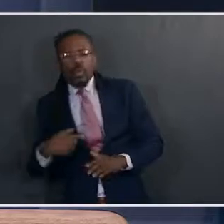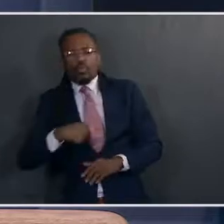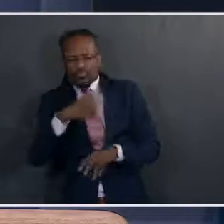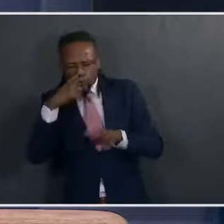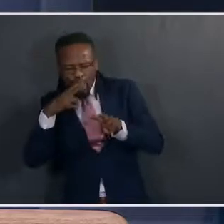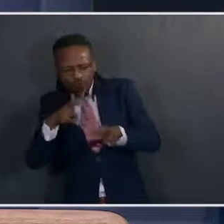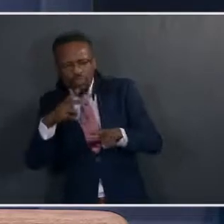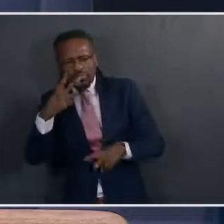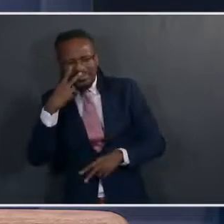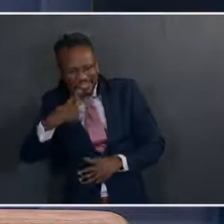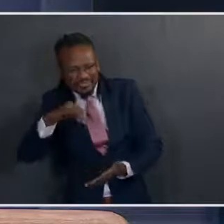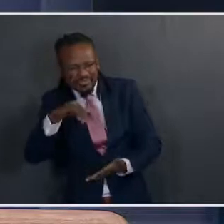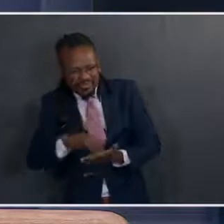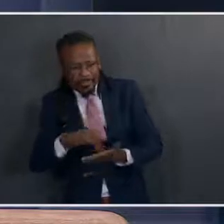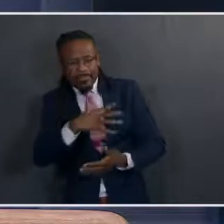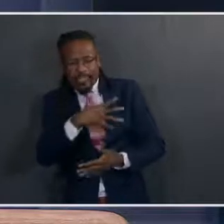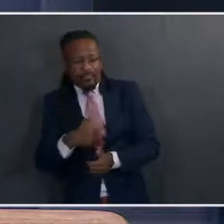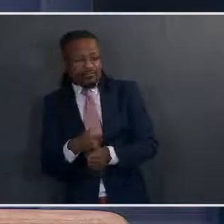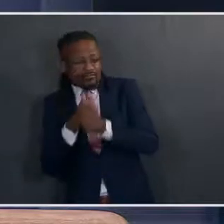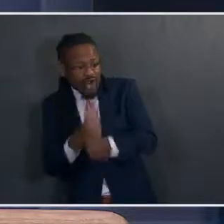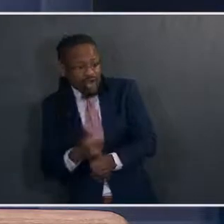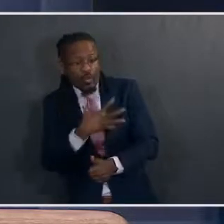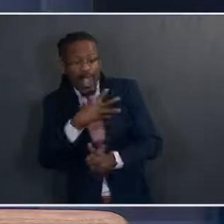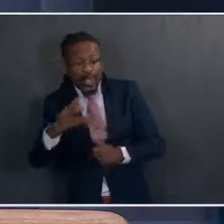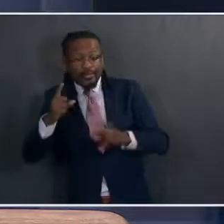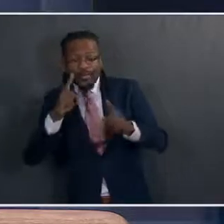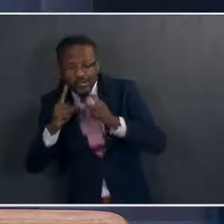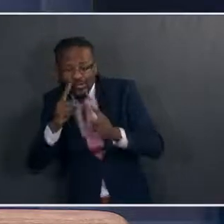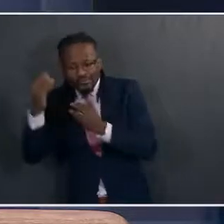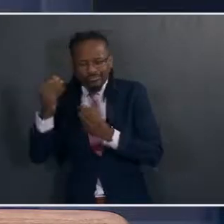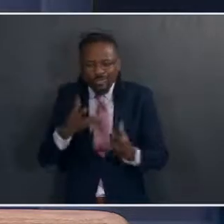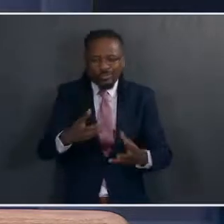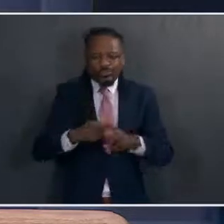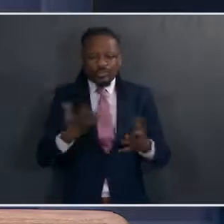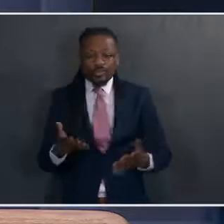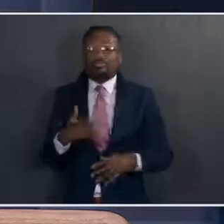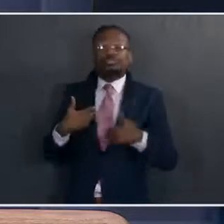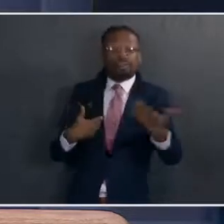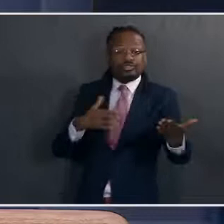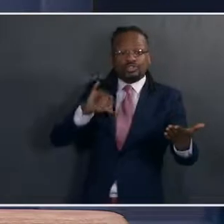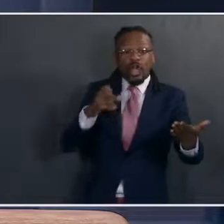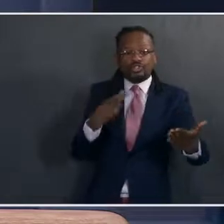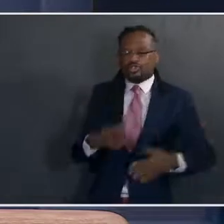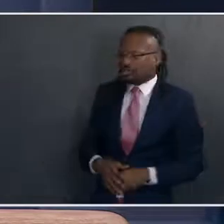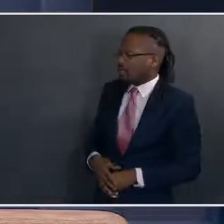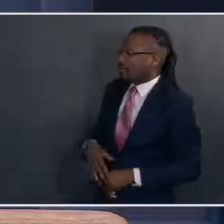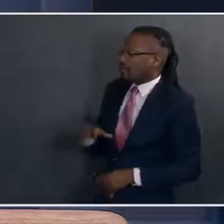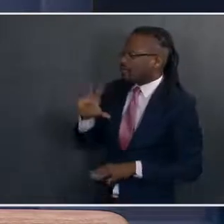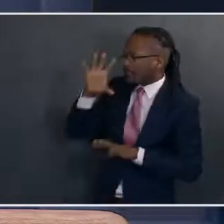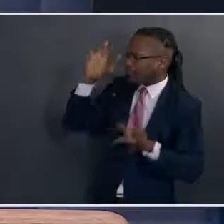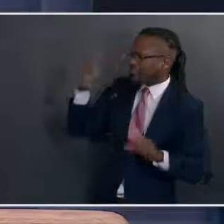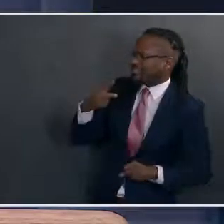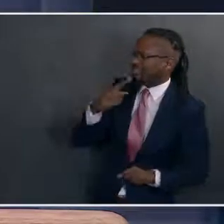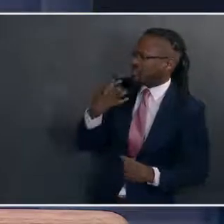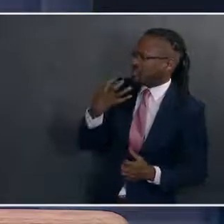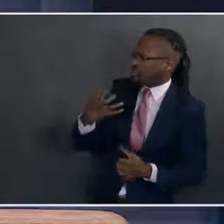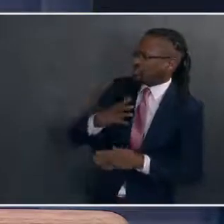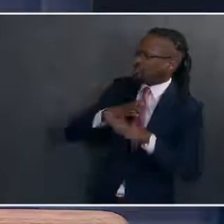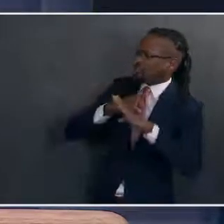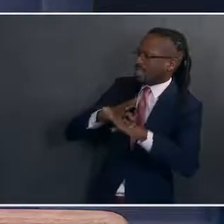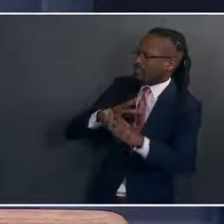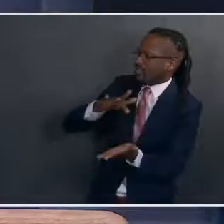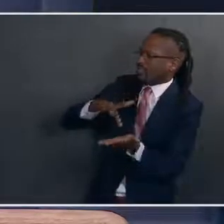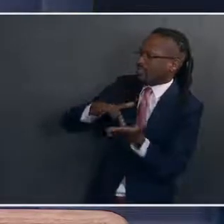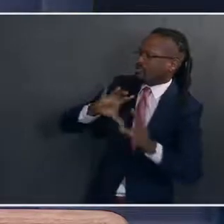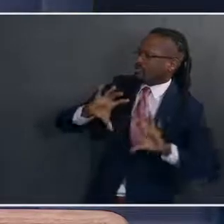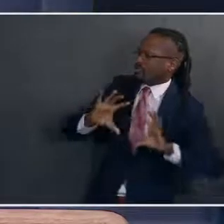those and abiding by them and communicating about them from here. Go ahead, Josh. The president has said he really wants to protect the middle class. And